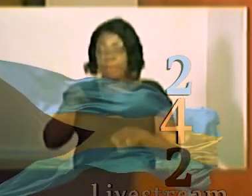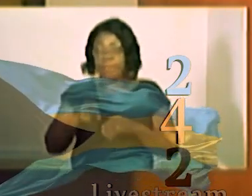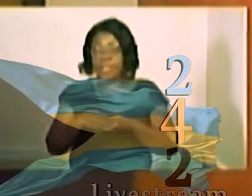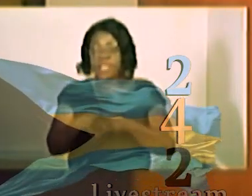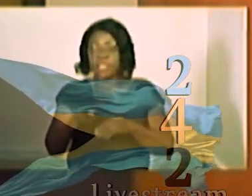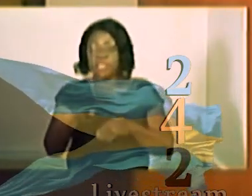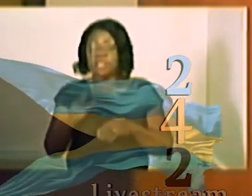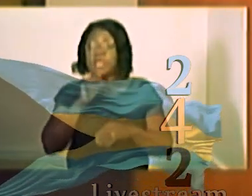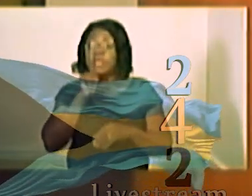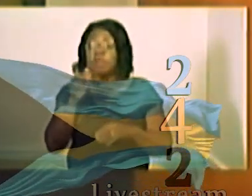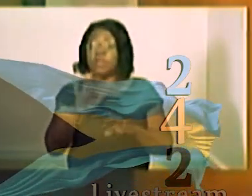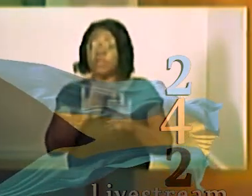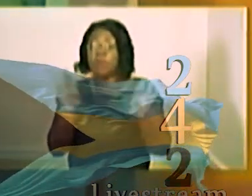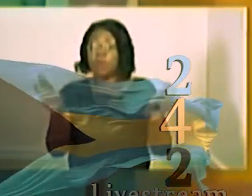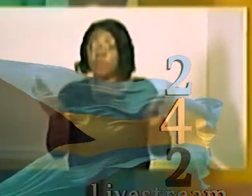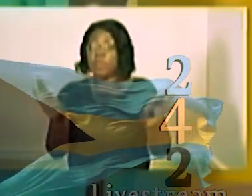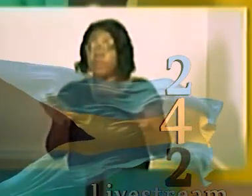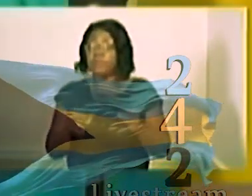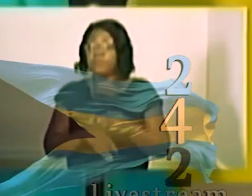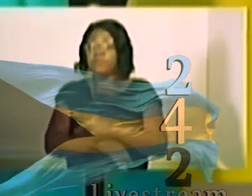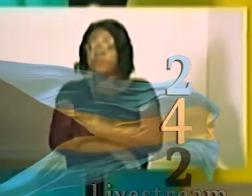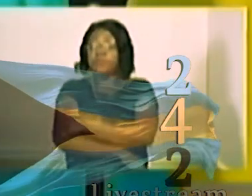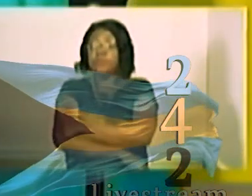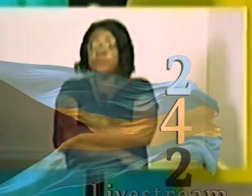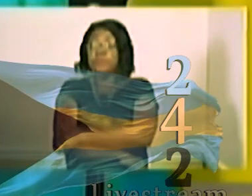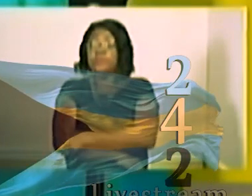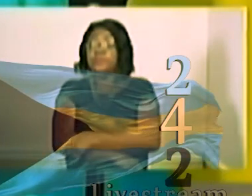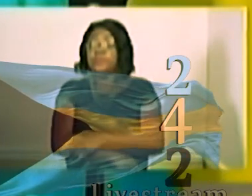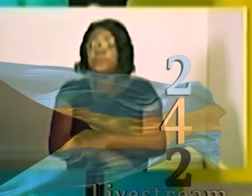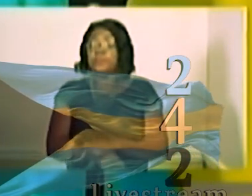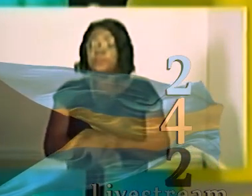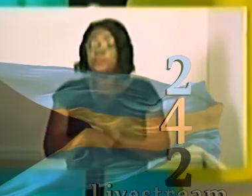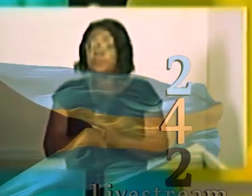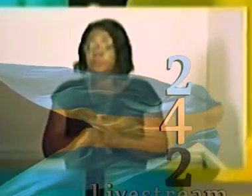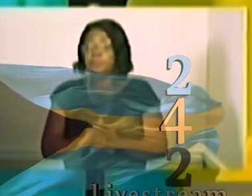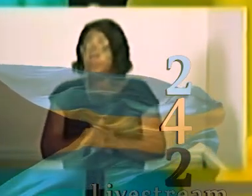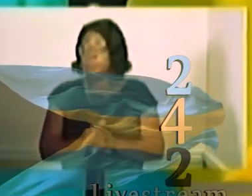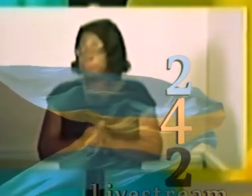on? Dr. Brennan, do you want to take a stab at that?